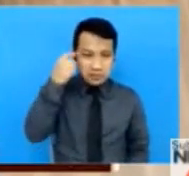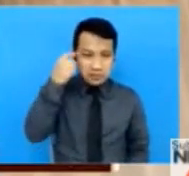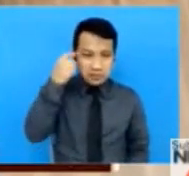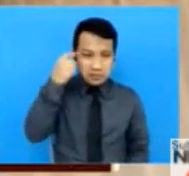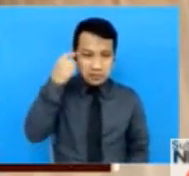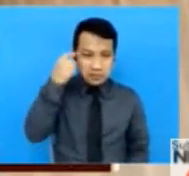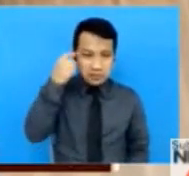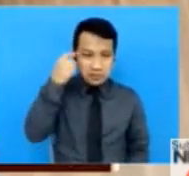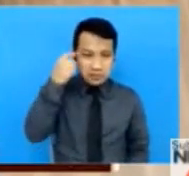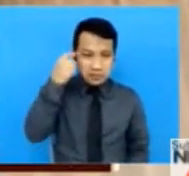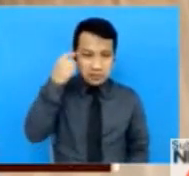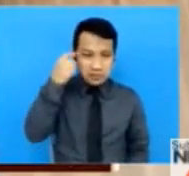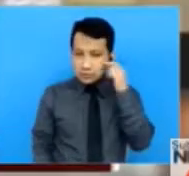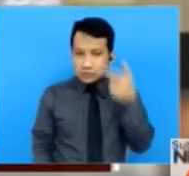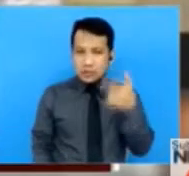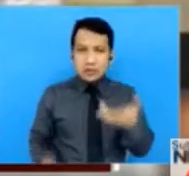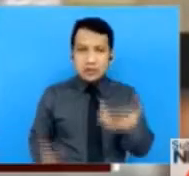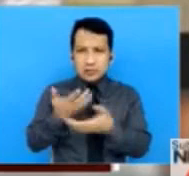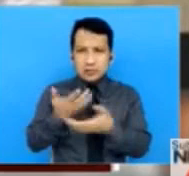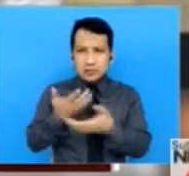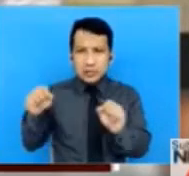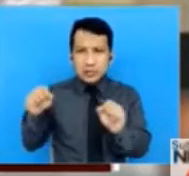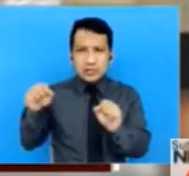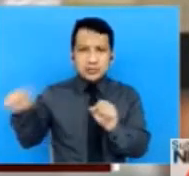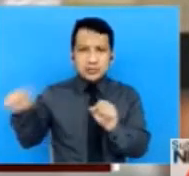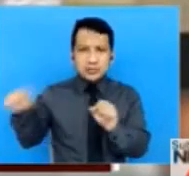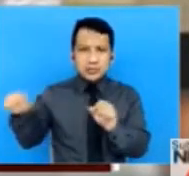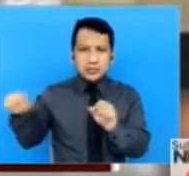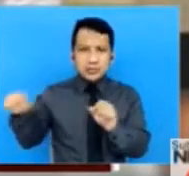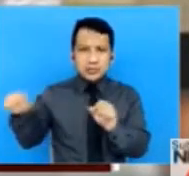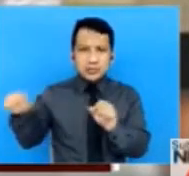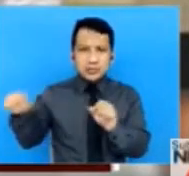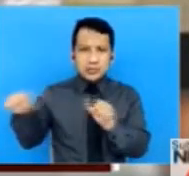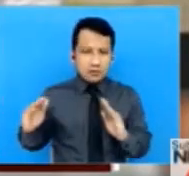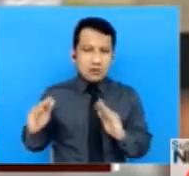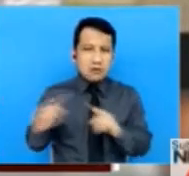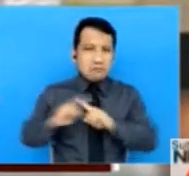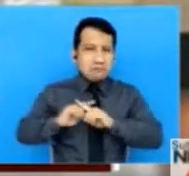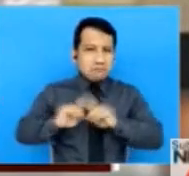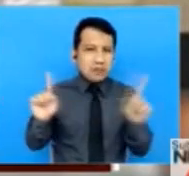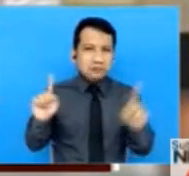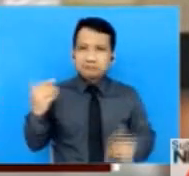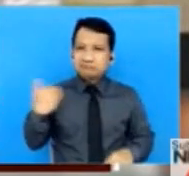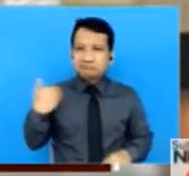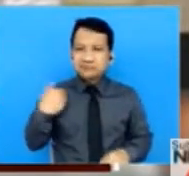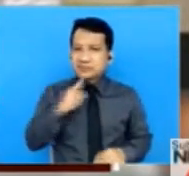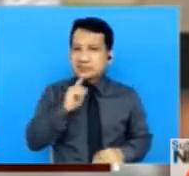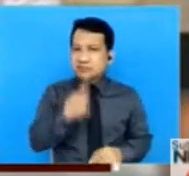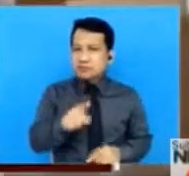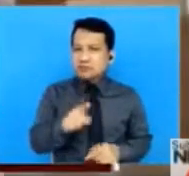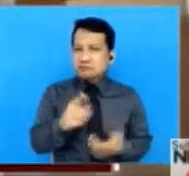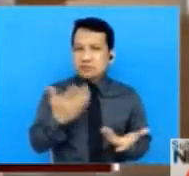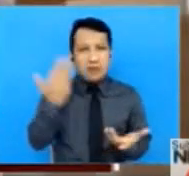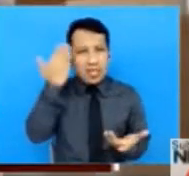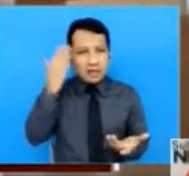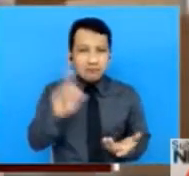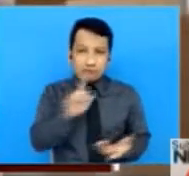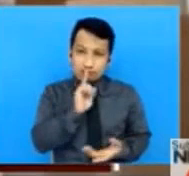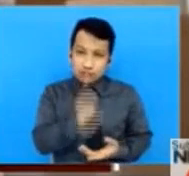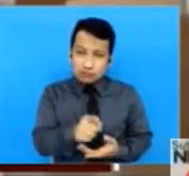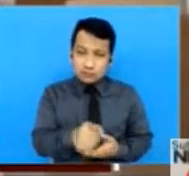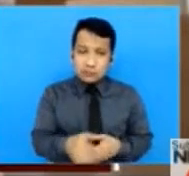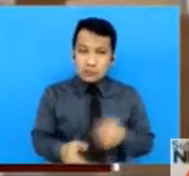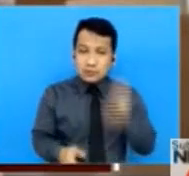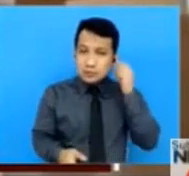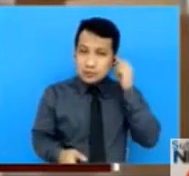sa kanyang nasa isang safe house si Mago, pero hindi pa yan kumpirmado. Ms.